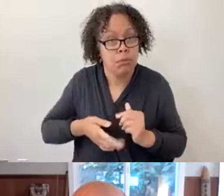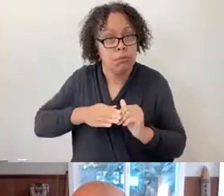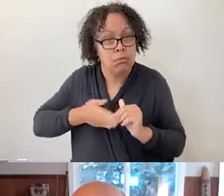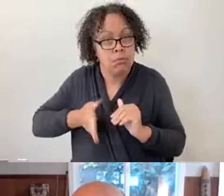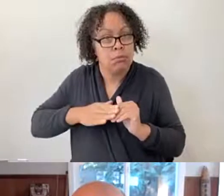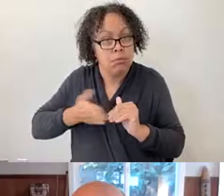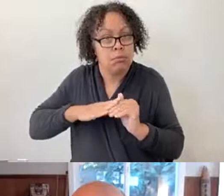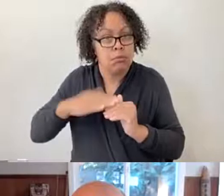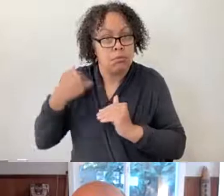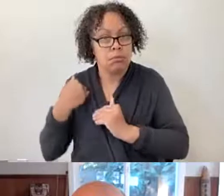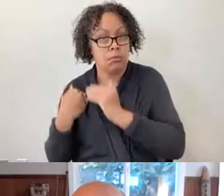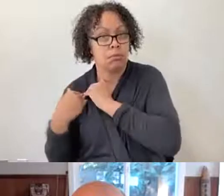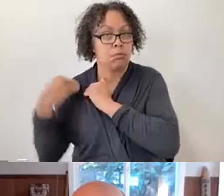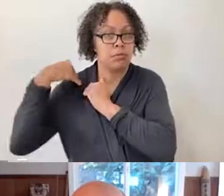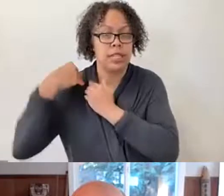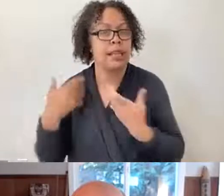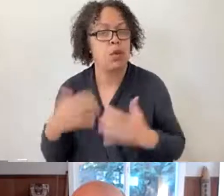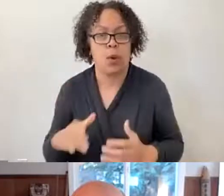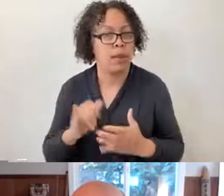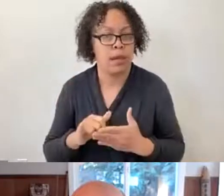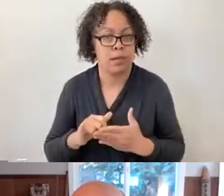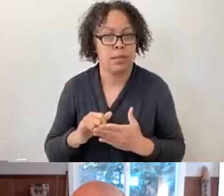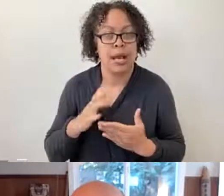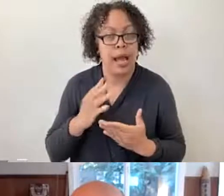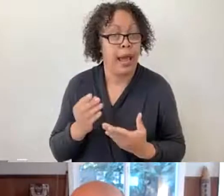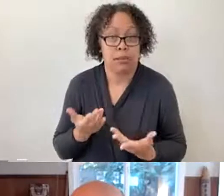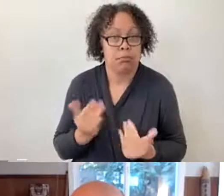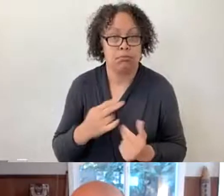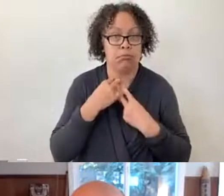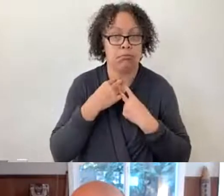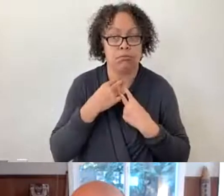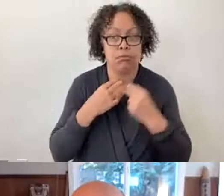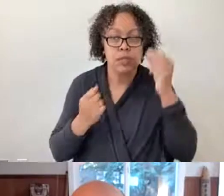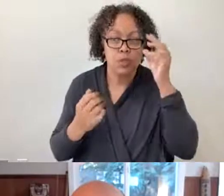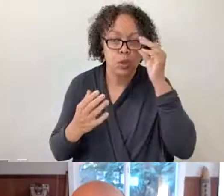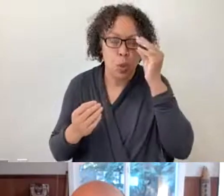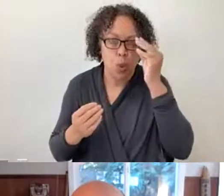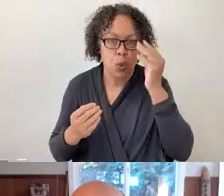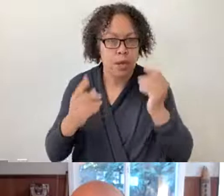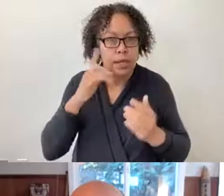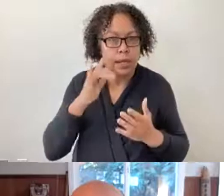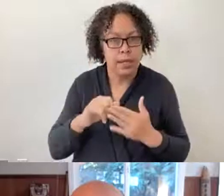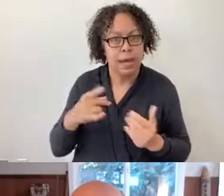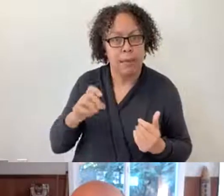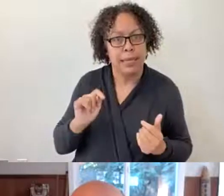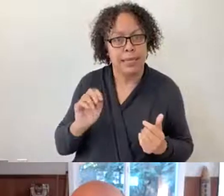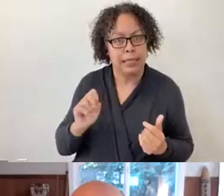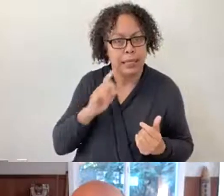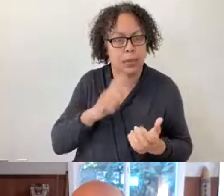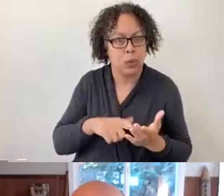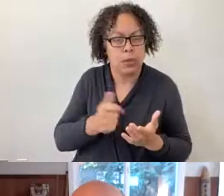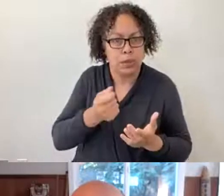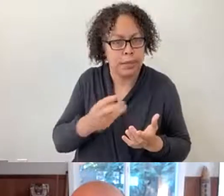that they don't want put on the community is suddenly being put there. And so I think Pete had seen a lot of pretty